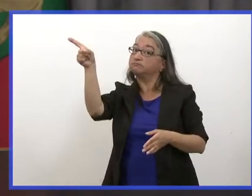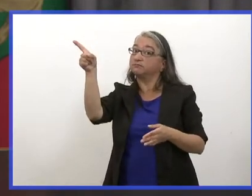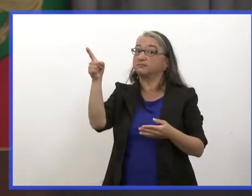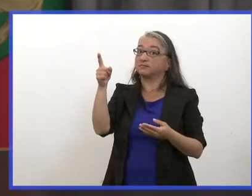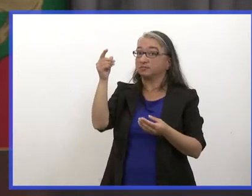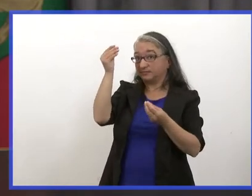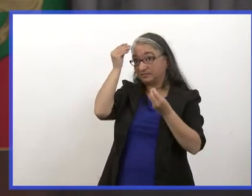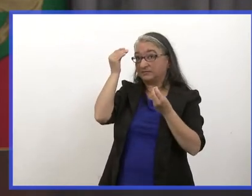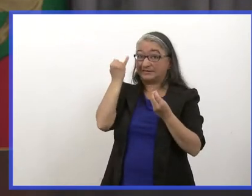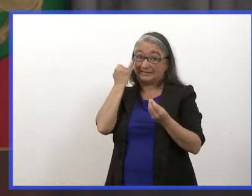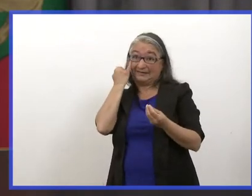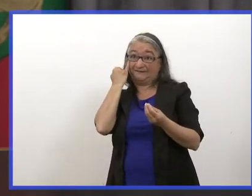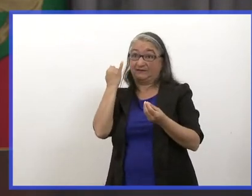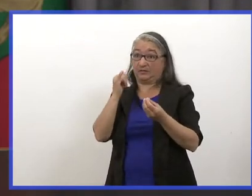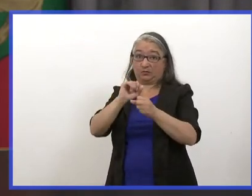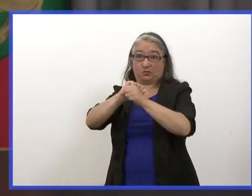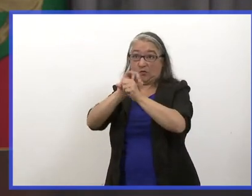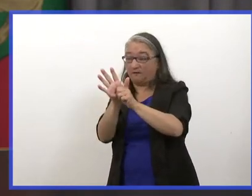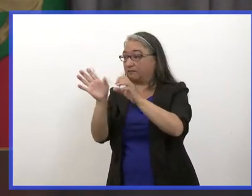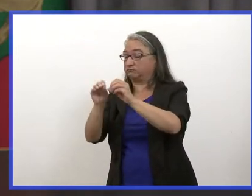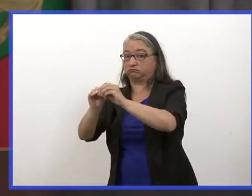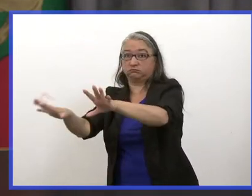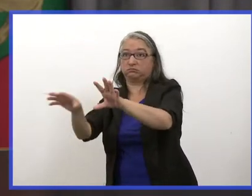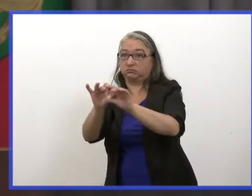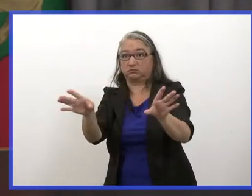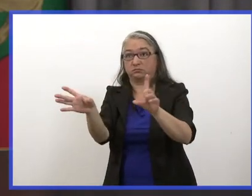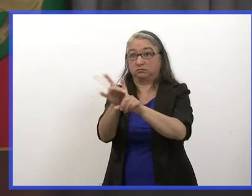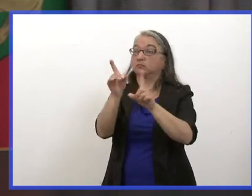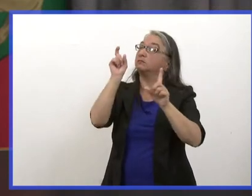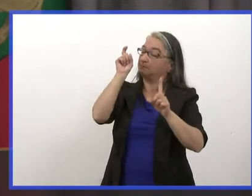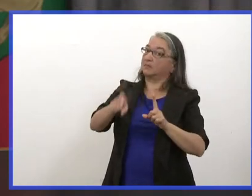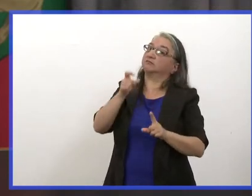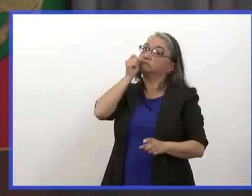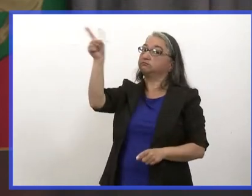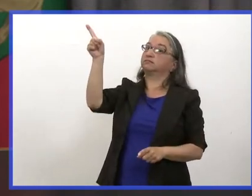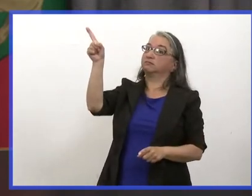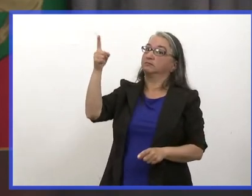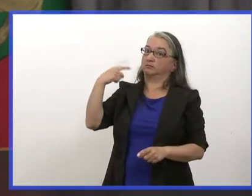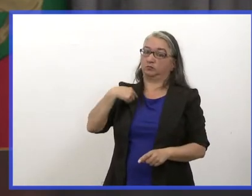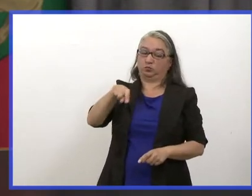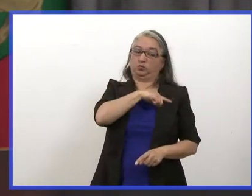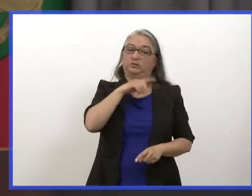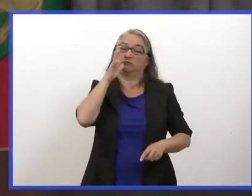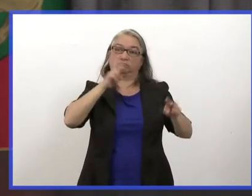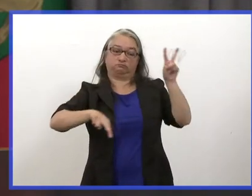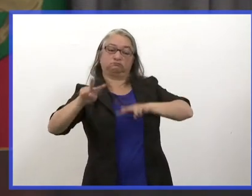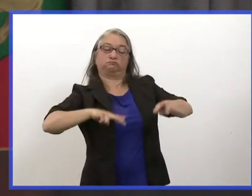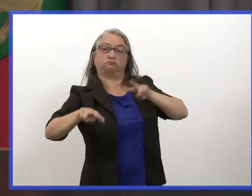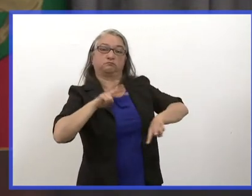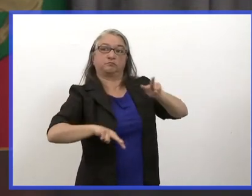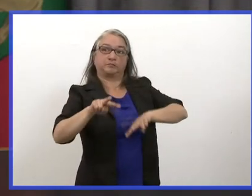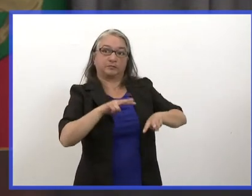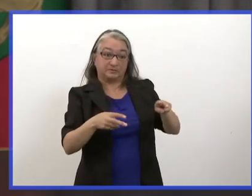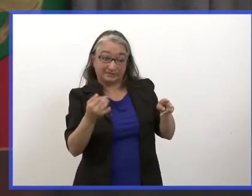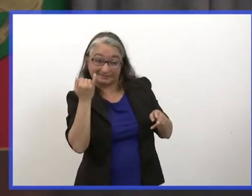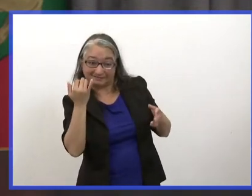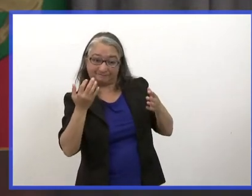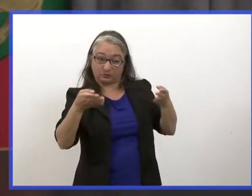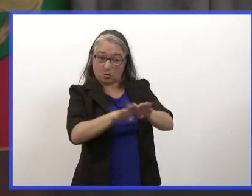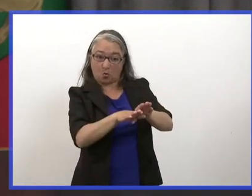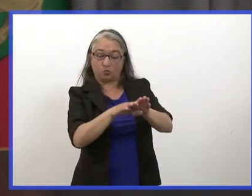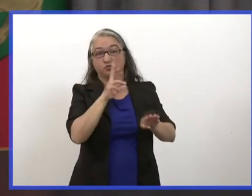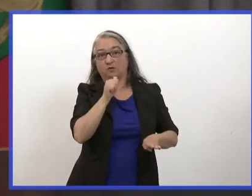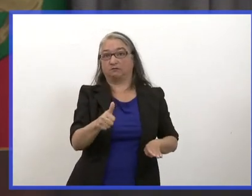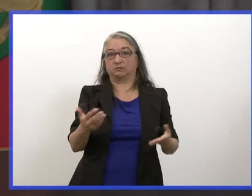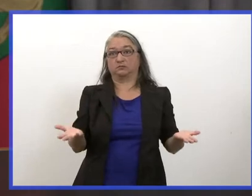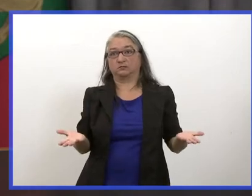I do think this is certainly an escalation. The degree of it is probably challenging just because we were quite restricted to begin